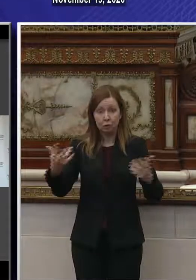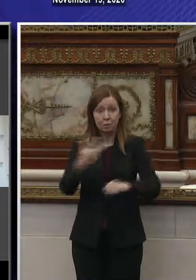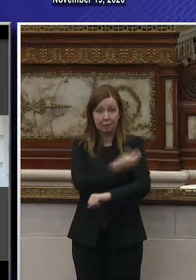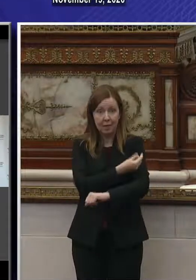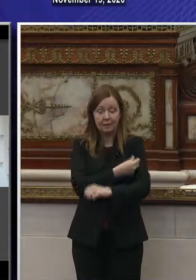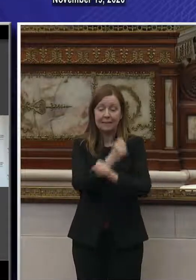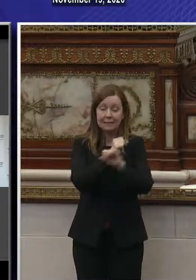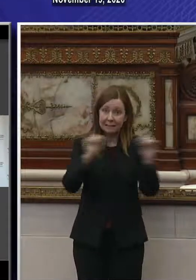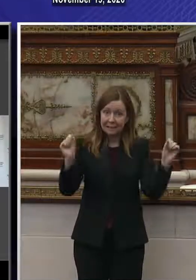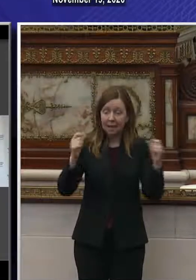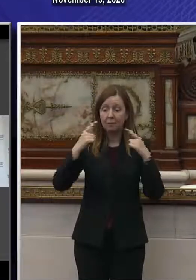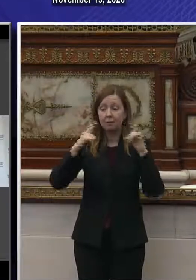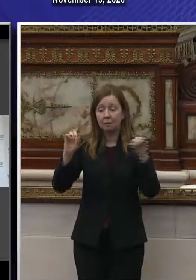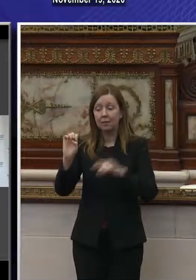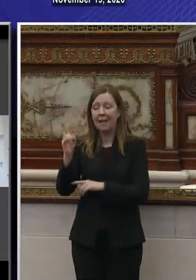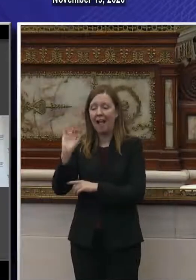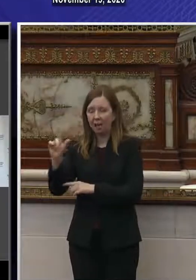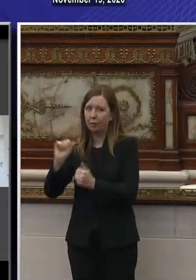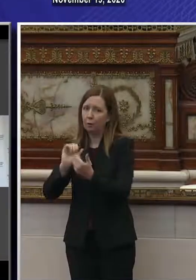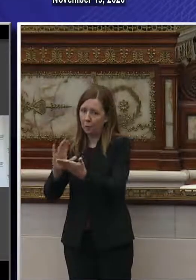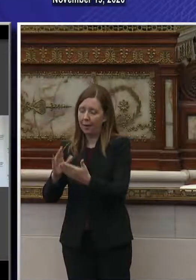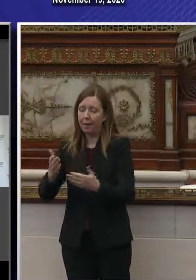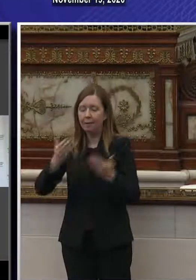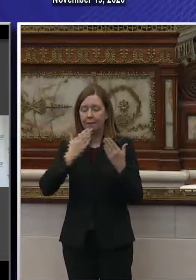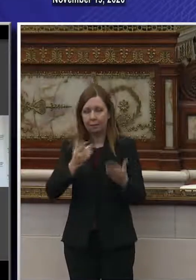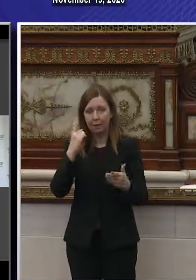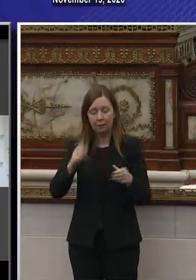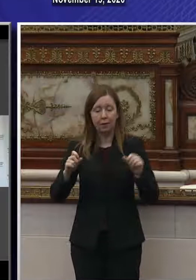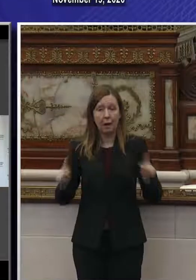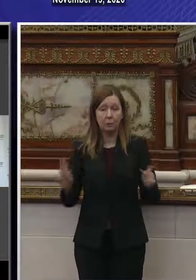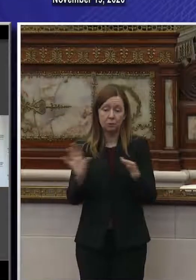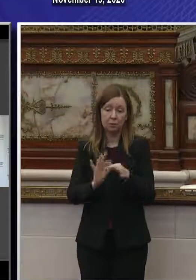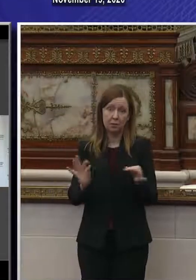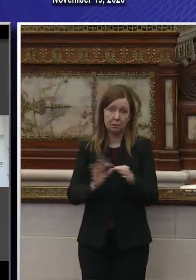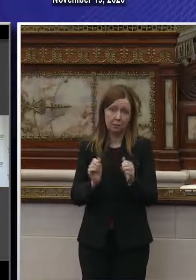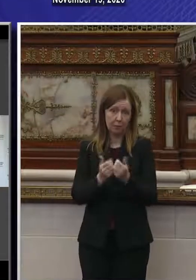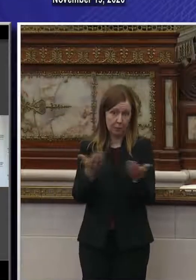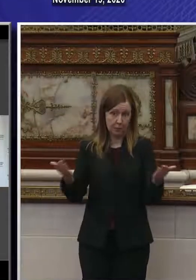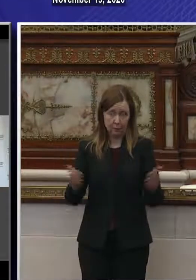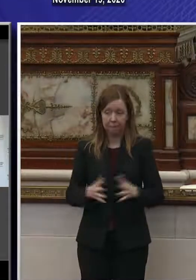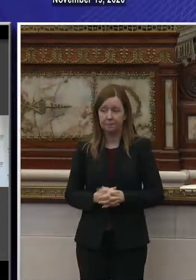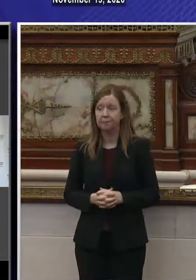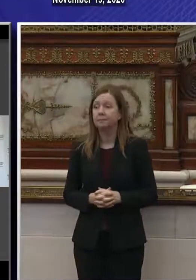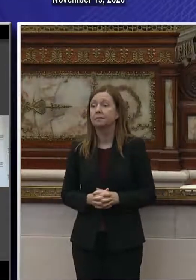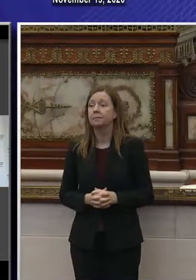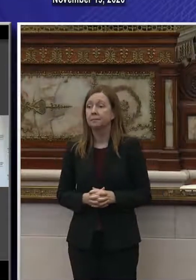vaccines in a safe, effective, and ethical manner. Thank you for the opportunity to speak with the committee.